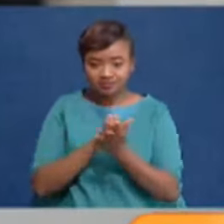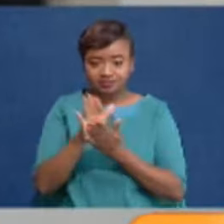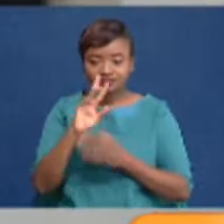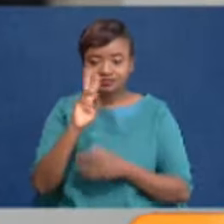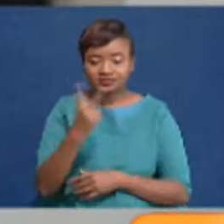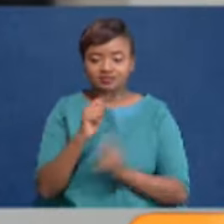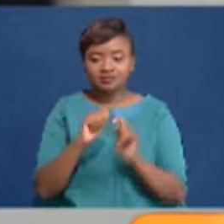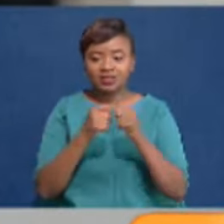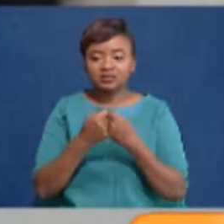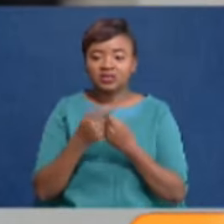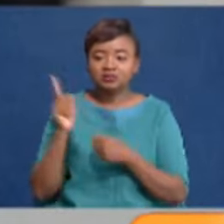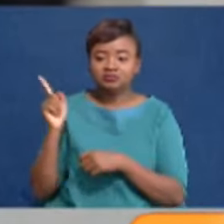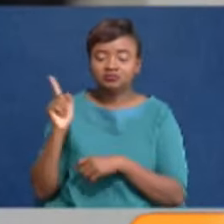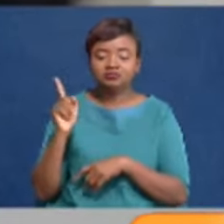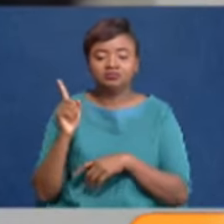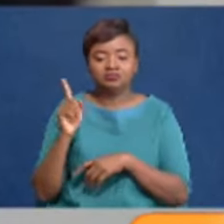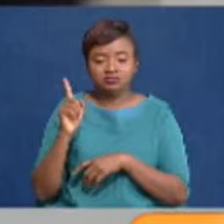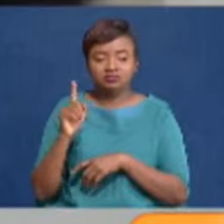cards in